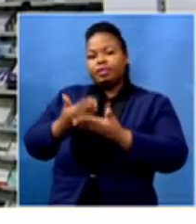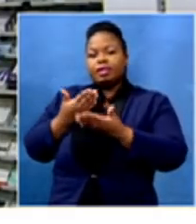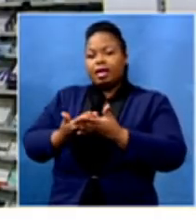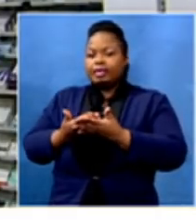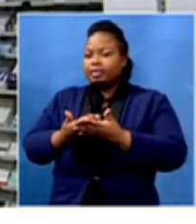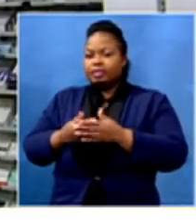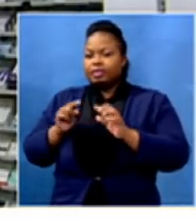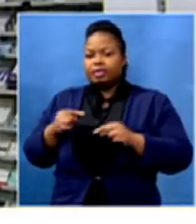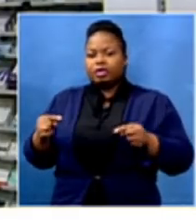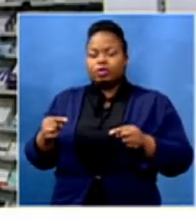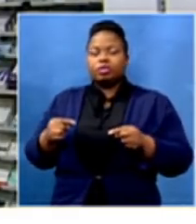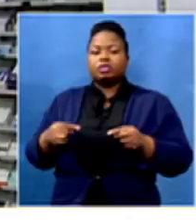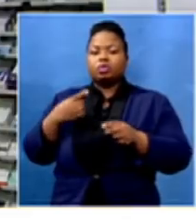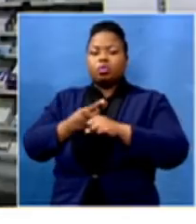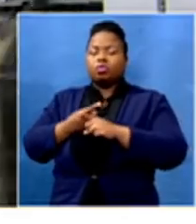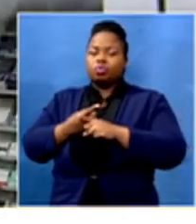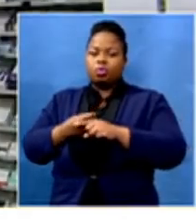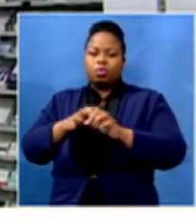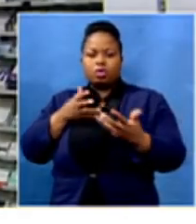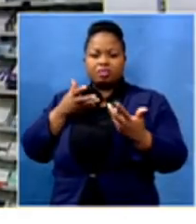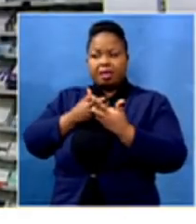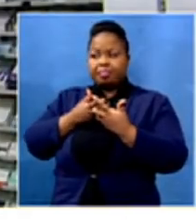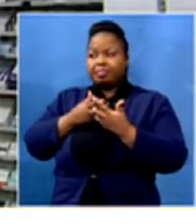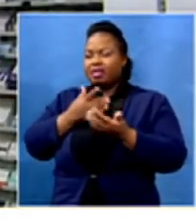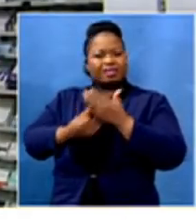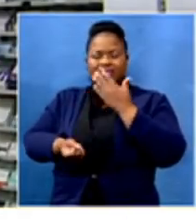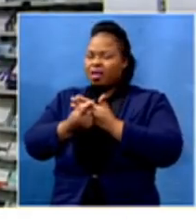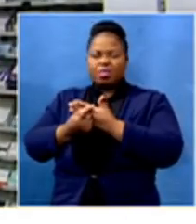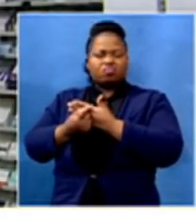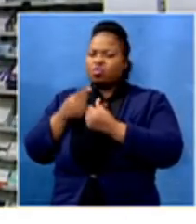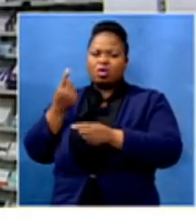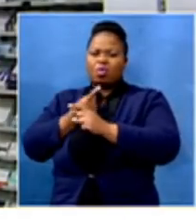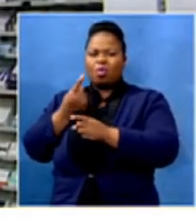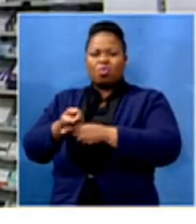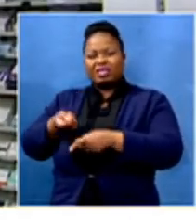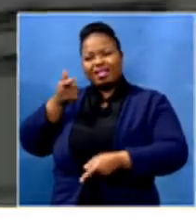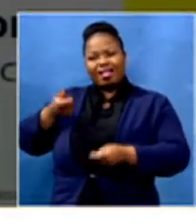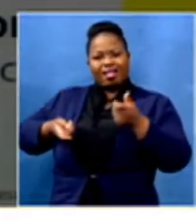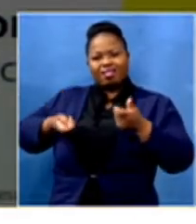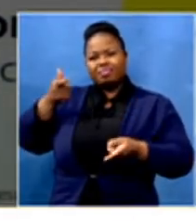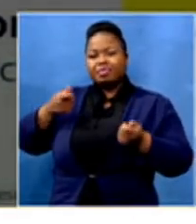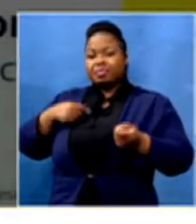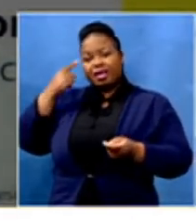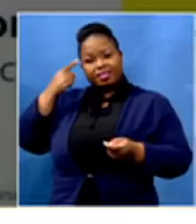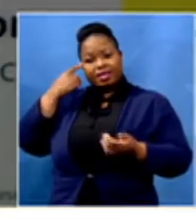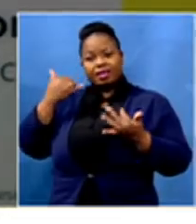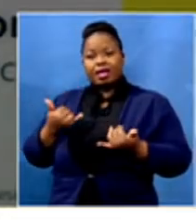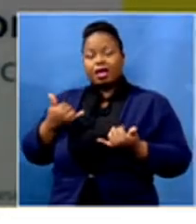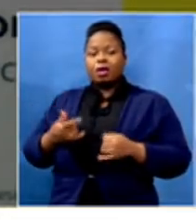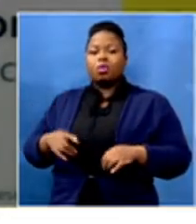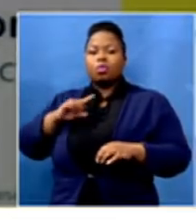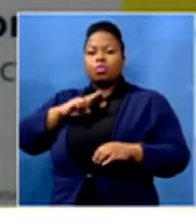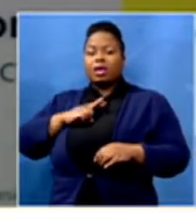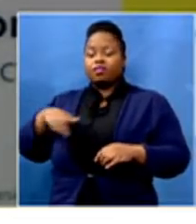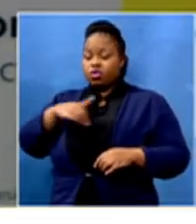be indicated. And so that doesn't happen many times. So I think that it's really going to strengthen the hands of the